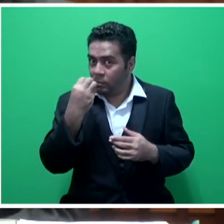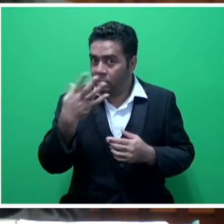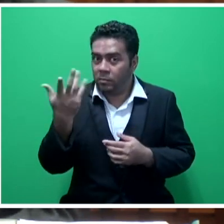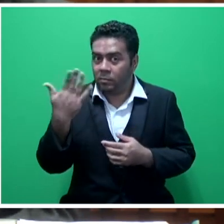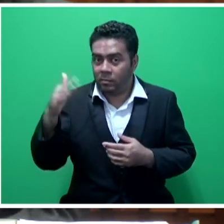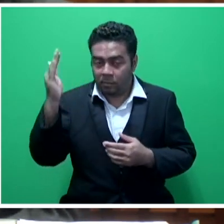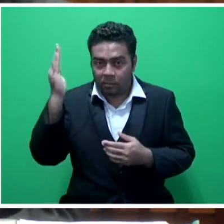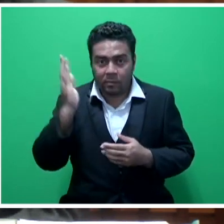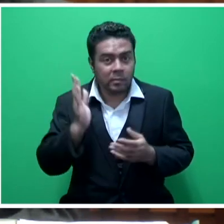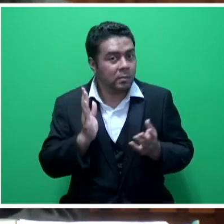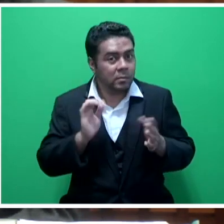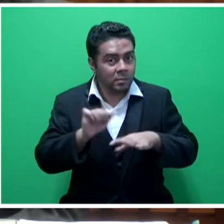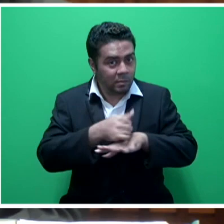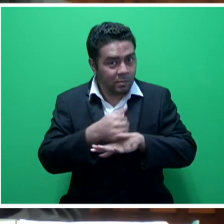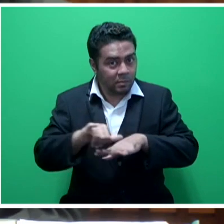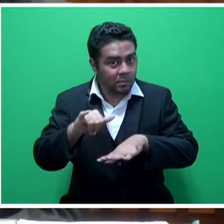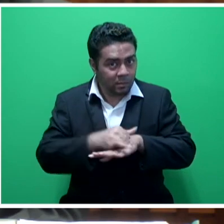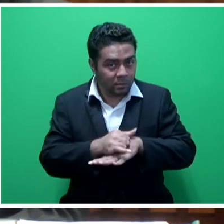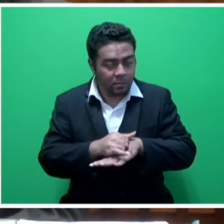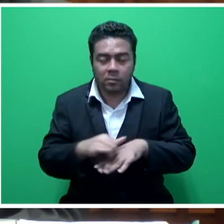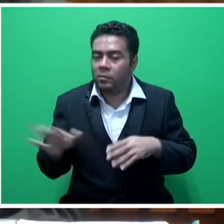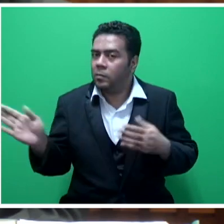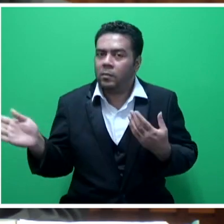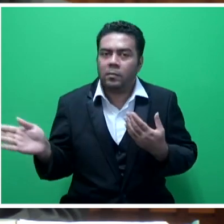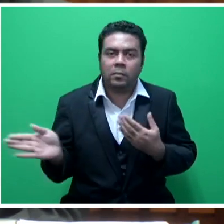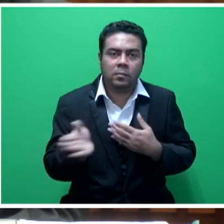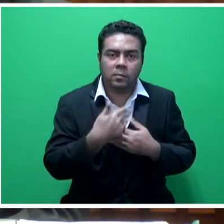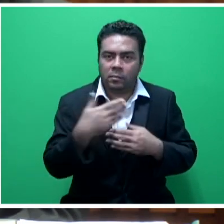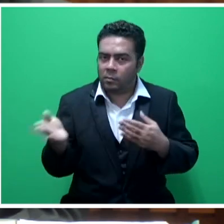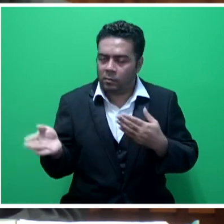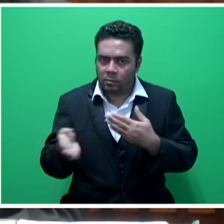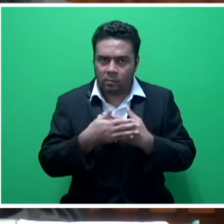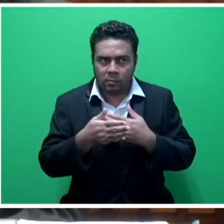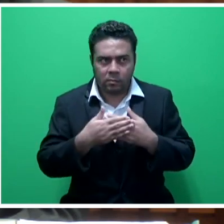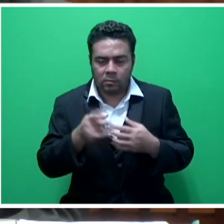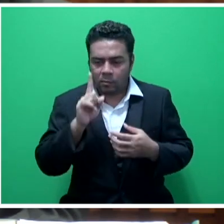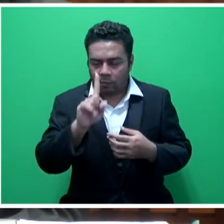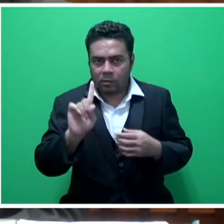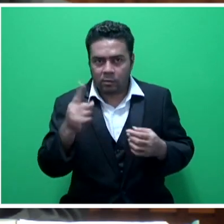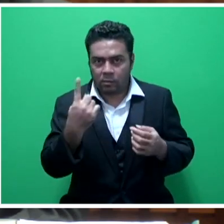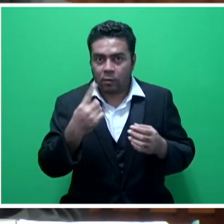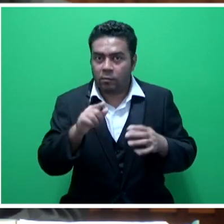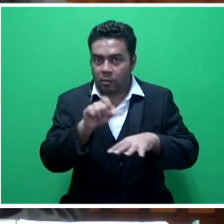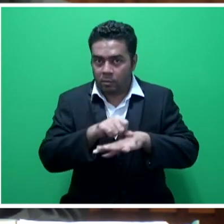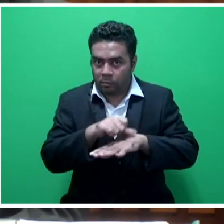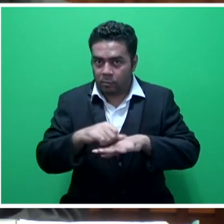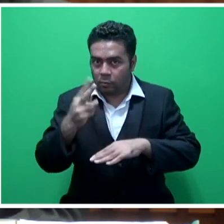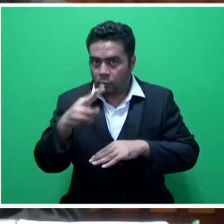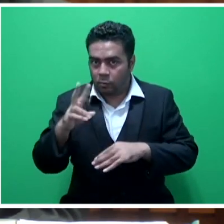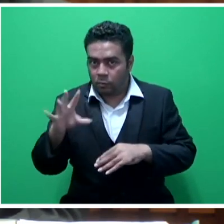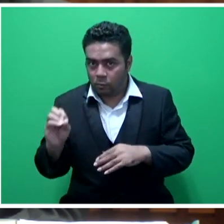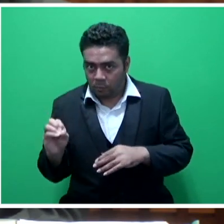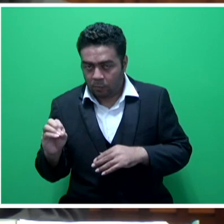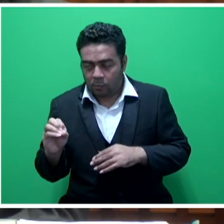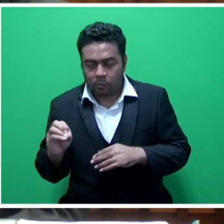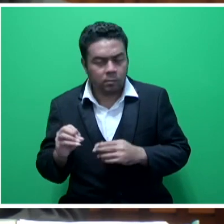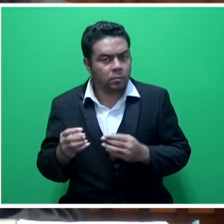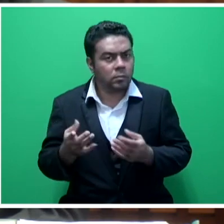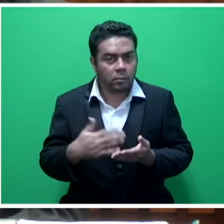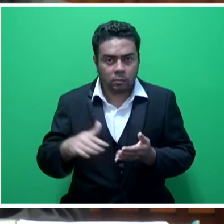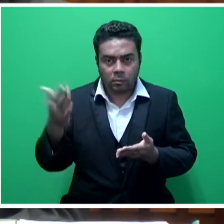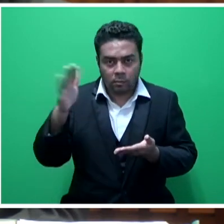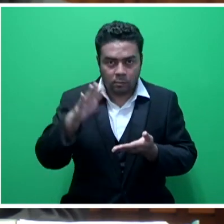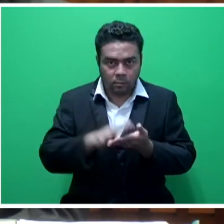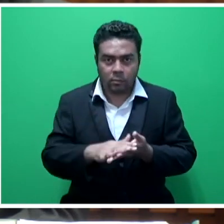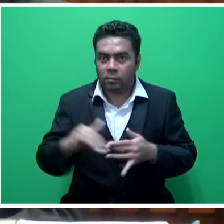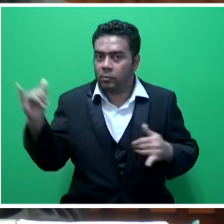travel, Fiji Airways suspended all international passenger services from 1 April 2020. That is, grounded 95% of